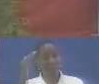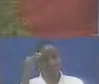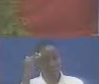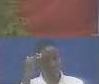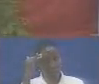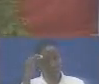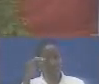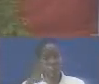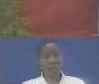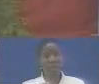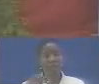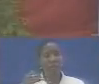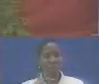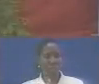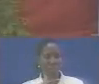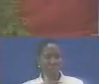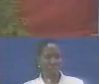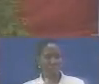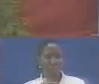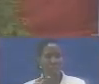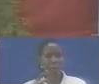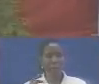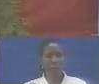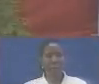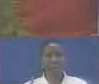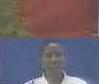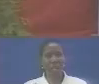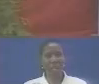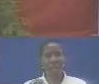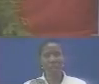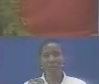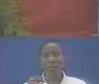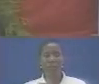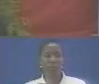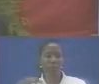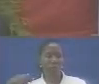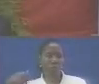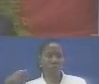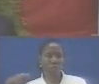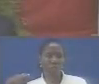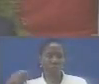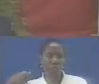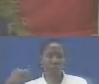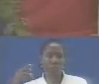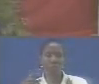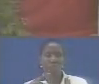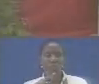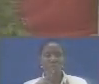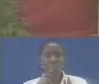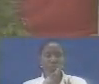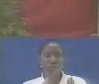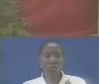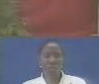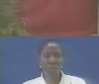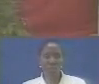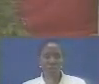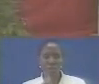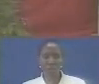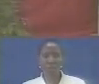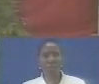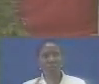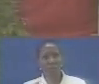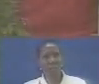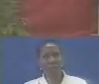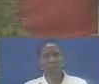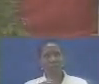raised by the private sector about voluntary registration. Government will mandate the Inland Revenue Department to develop